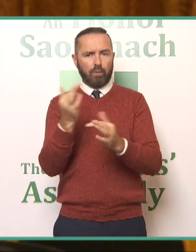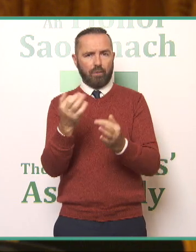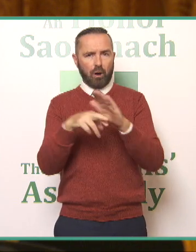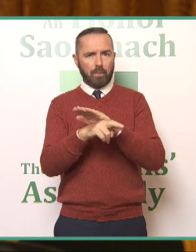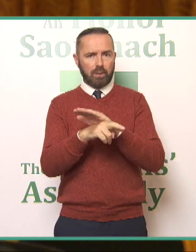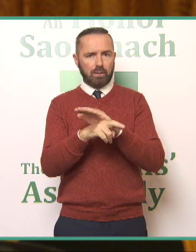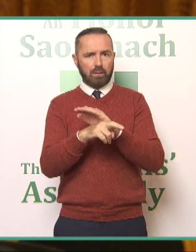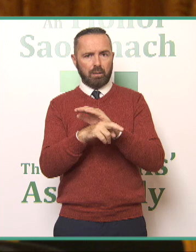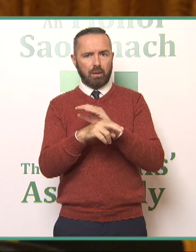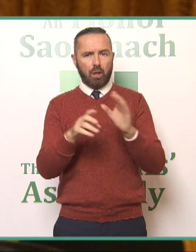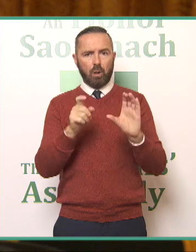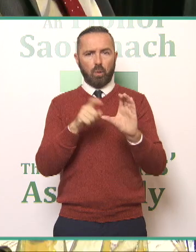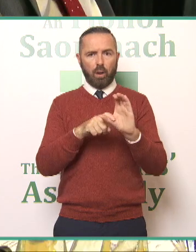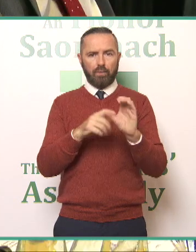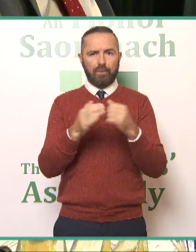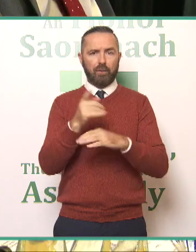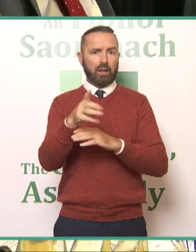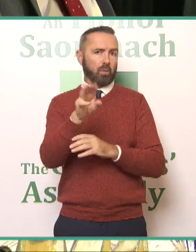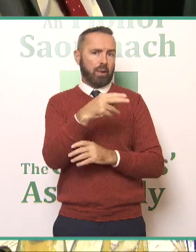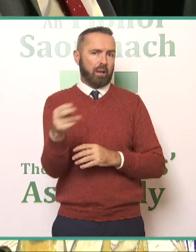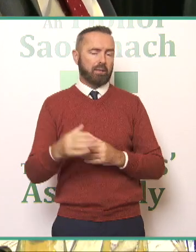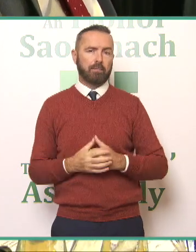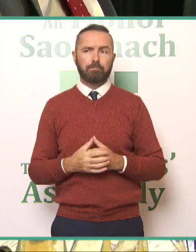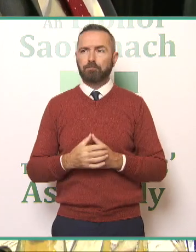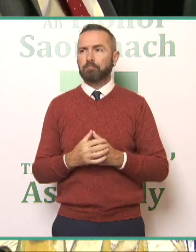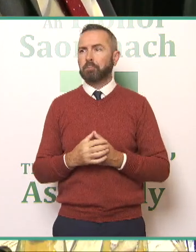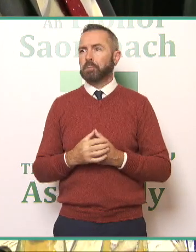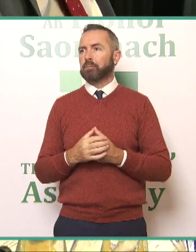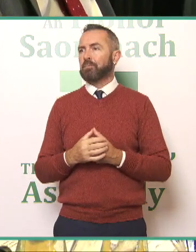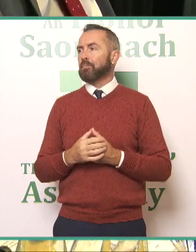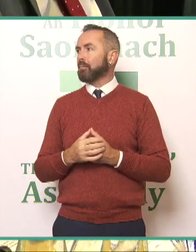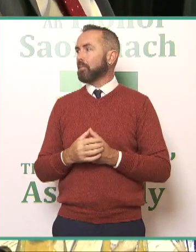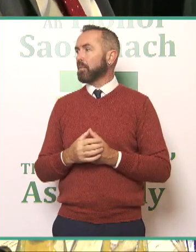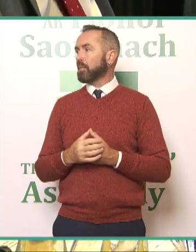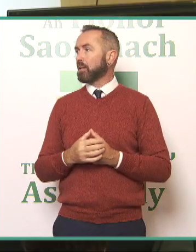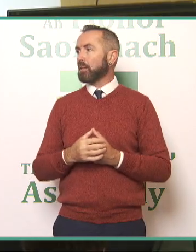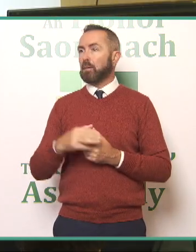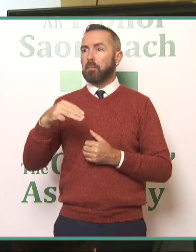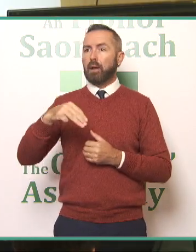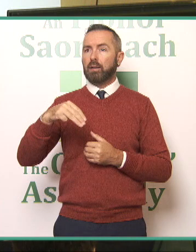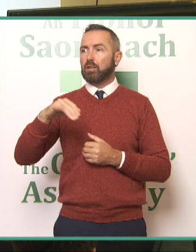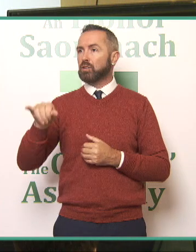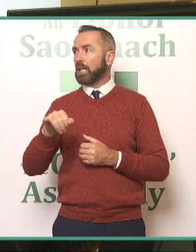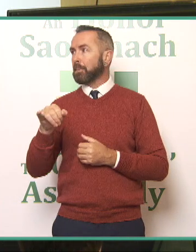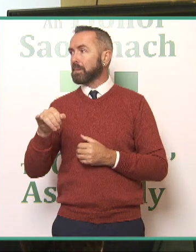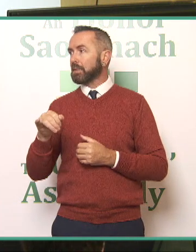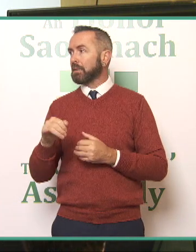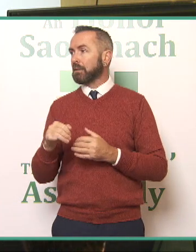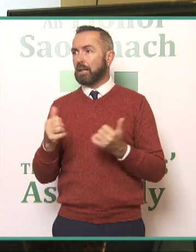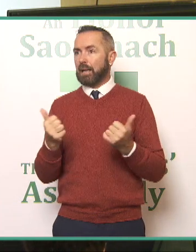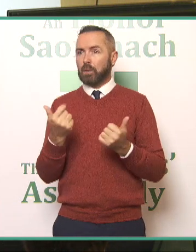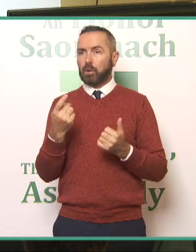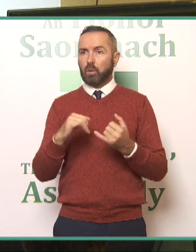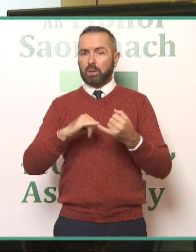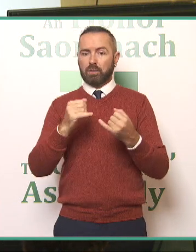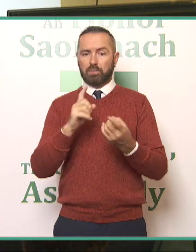the agri-environmental schemes? Thanks, Keith. Micheál, James, and anyone else? Yeah. I know an awful lot